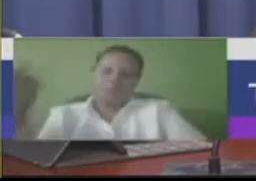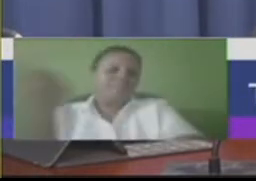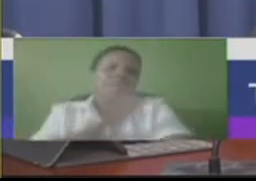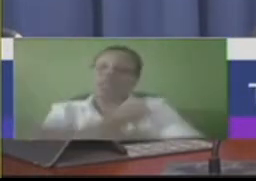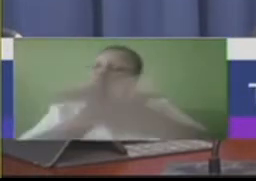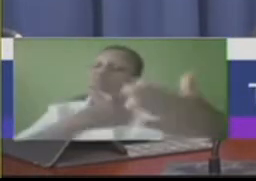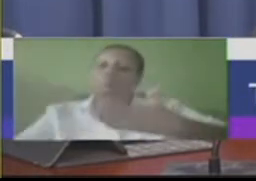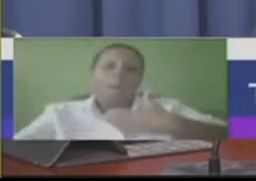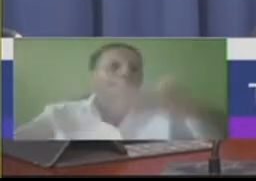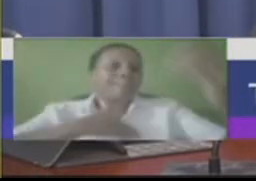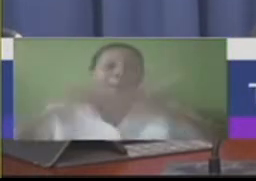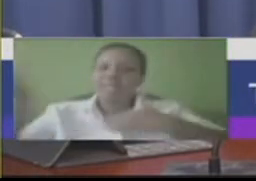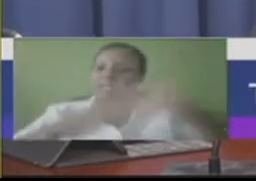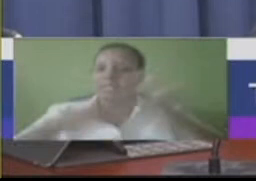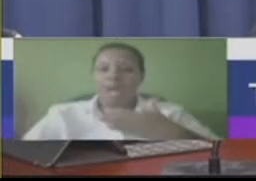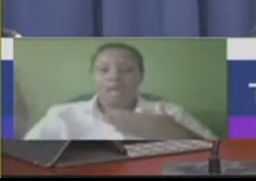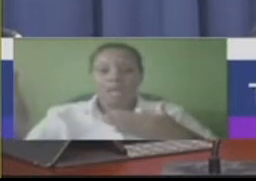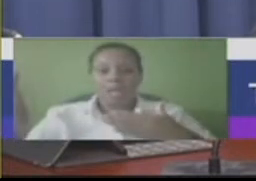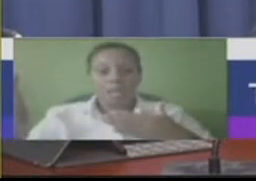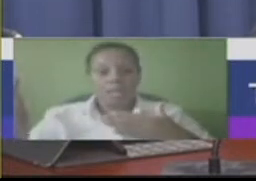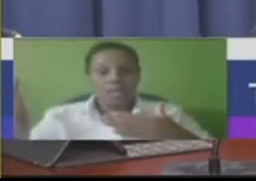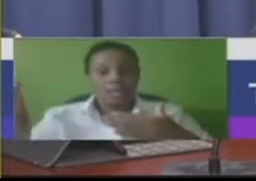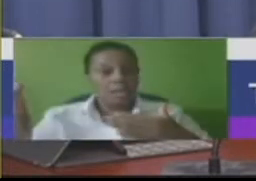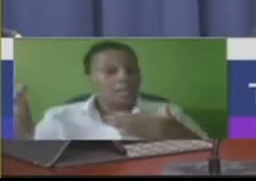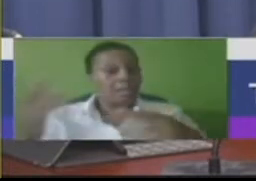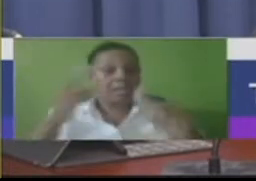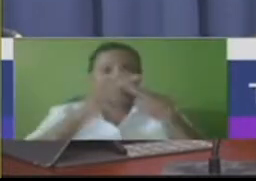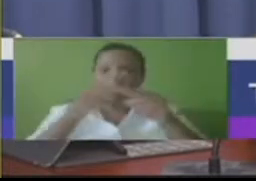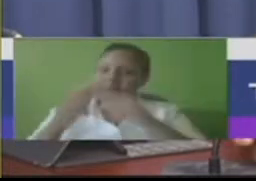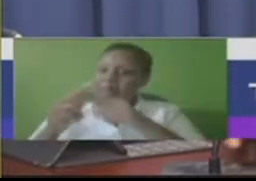it is government policy to do just that.